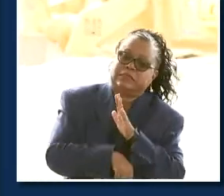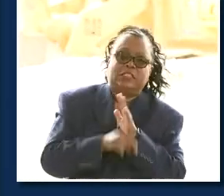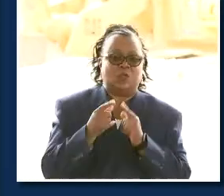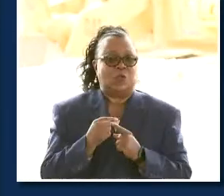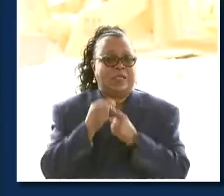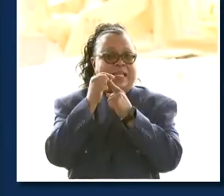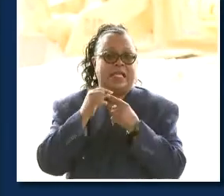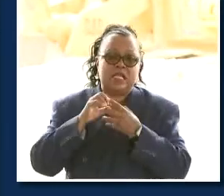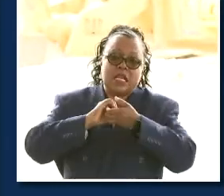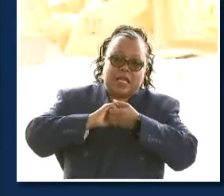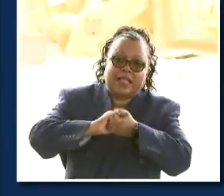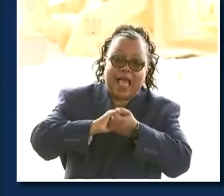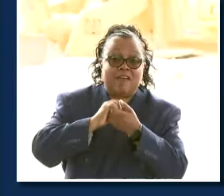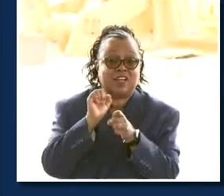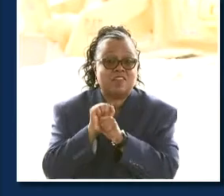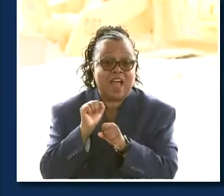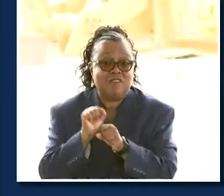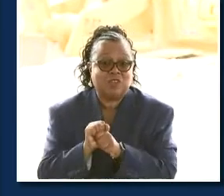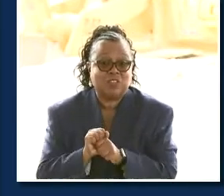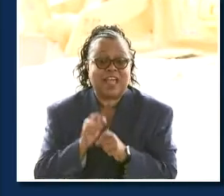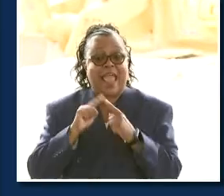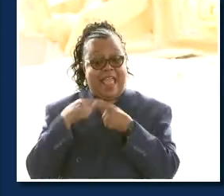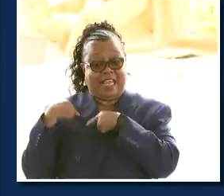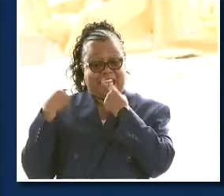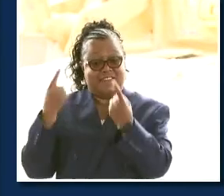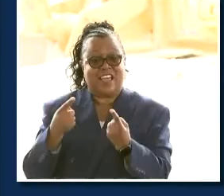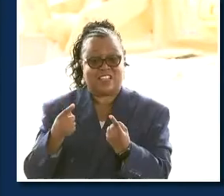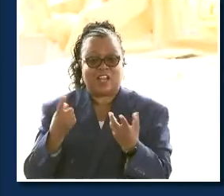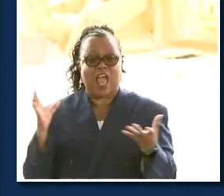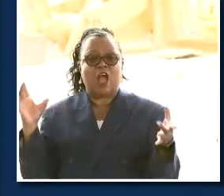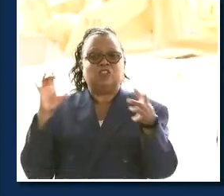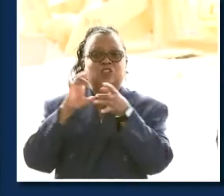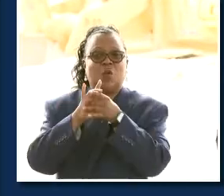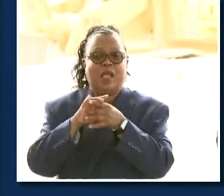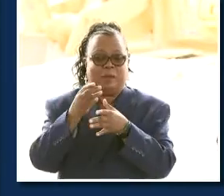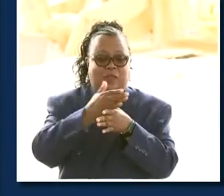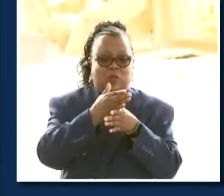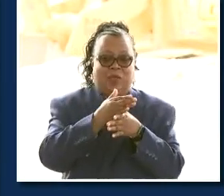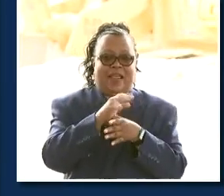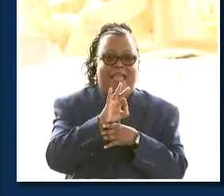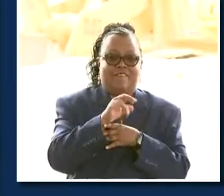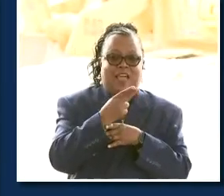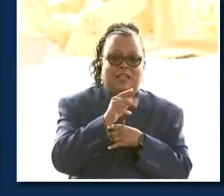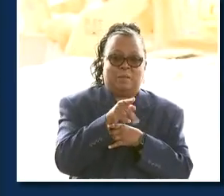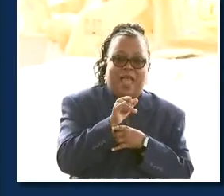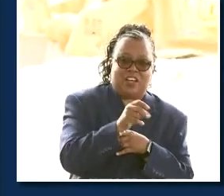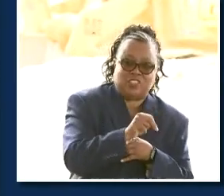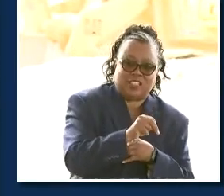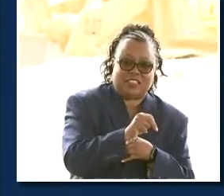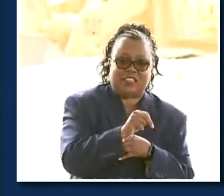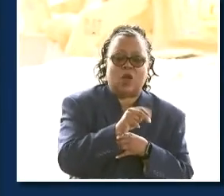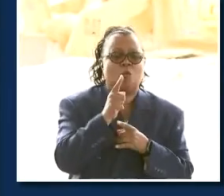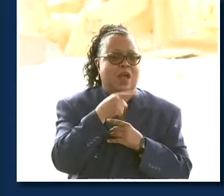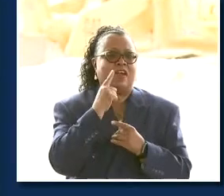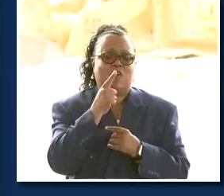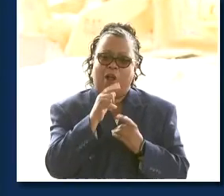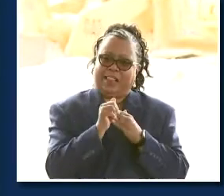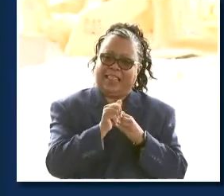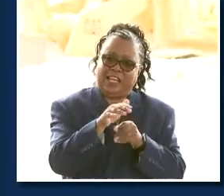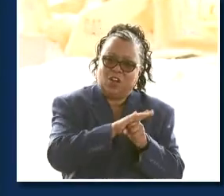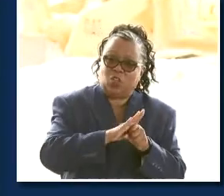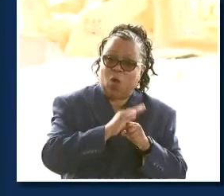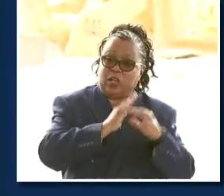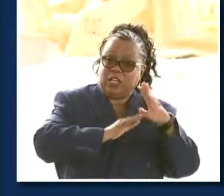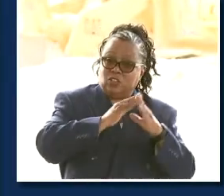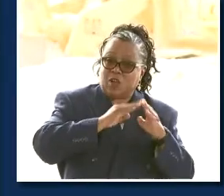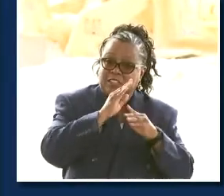unique, and collaborative effort, and eventually a joint venture between FH Passion, one of our leading local